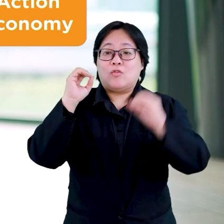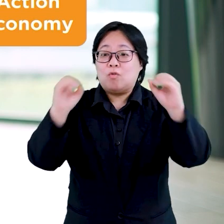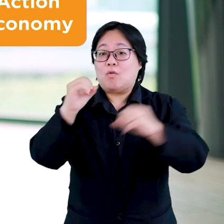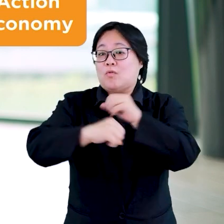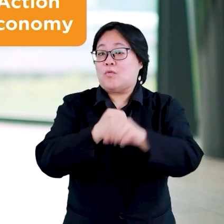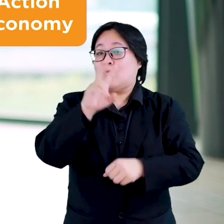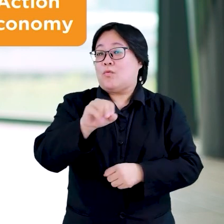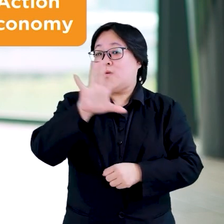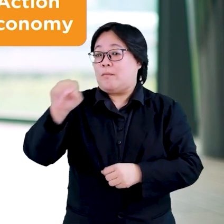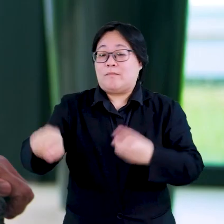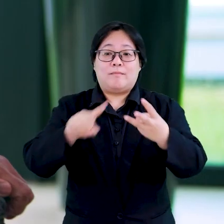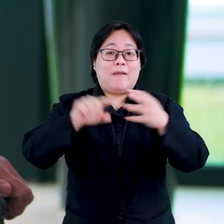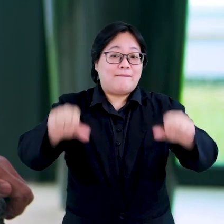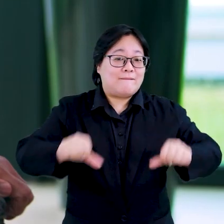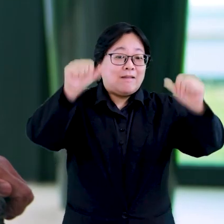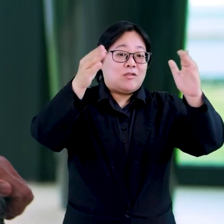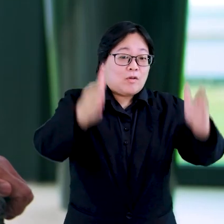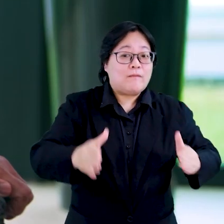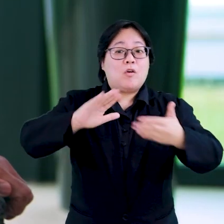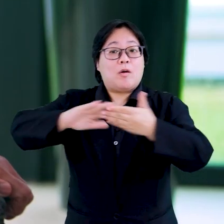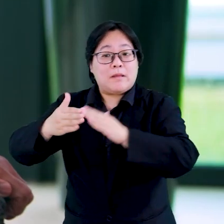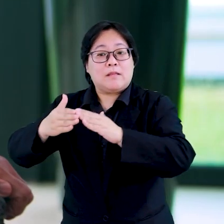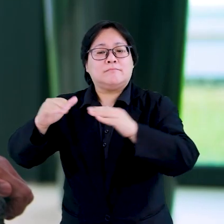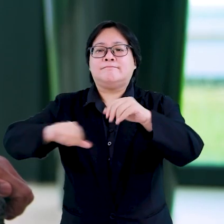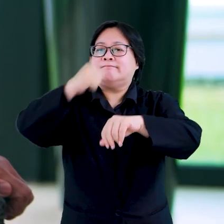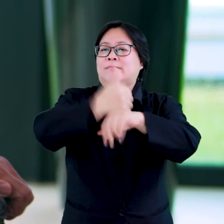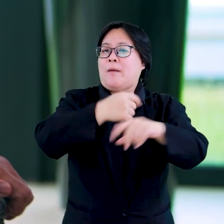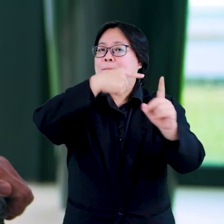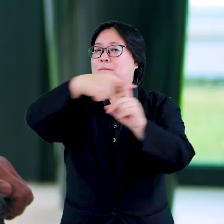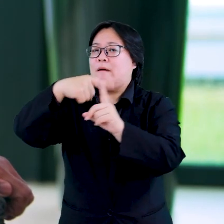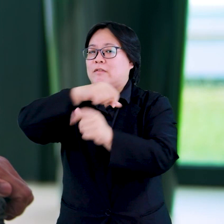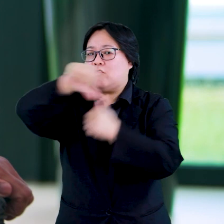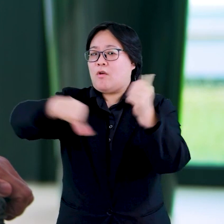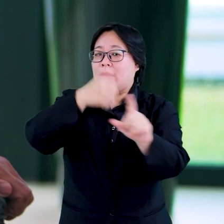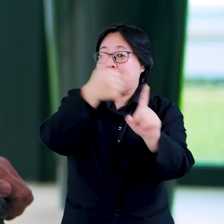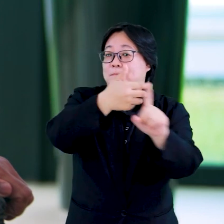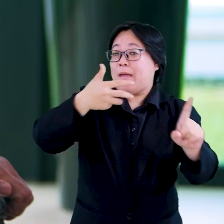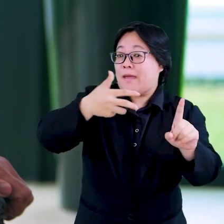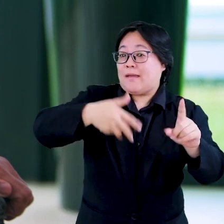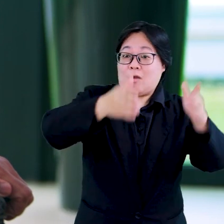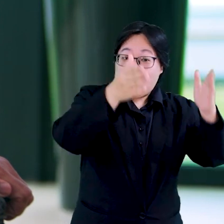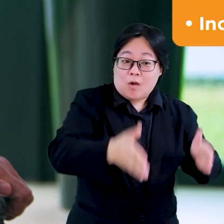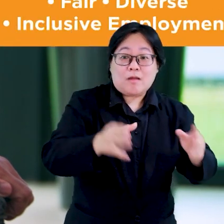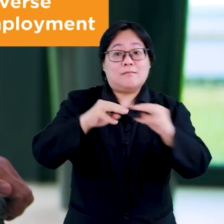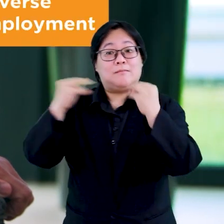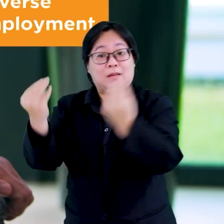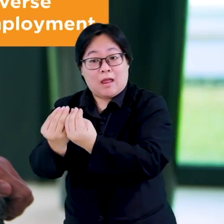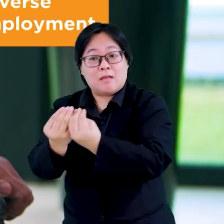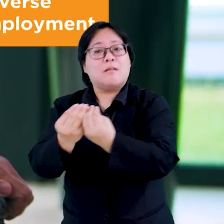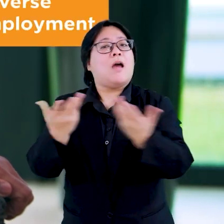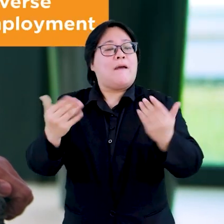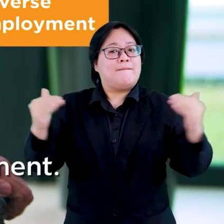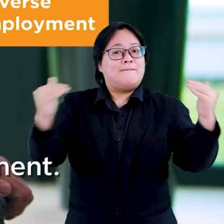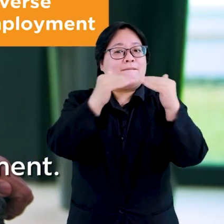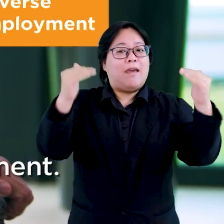net zero by 2050. Advancing our people and communities to create positive social impact for our people and